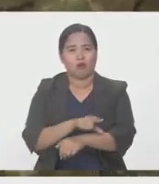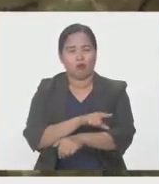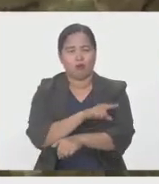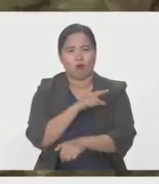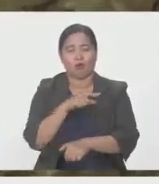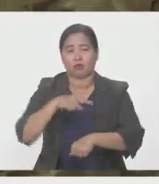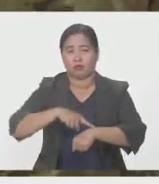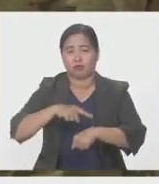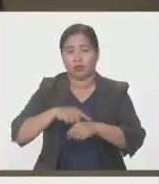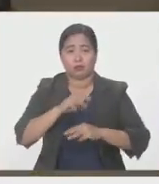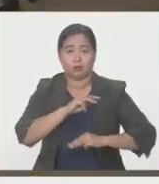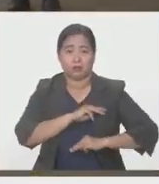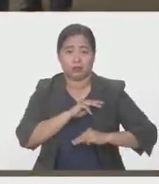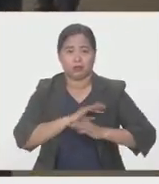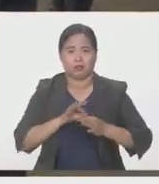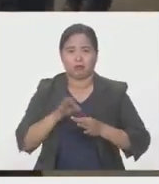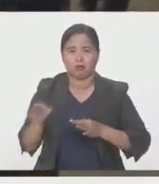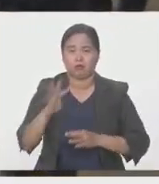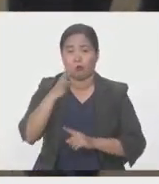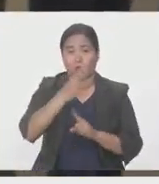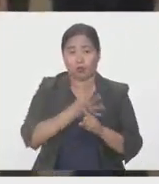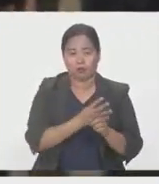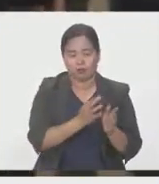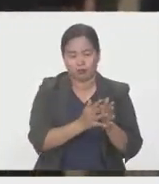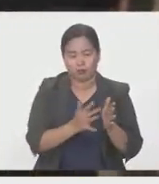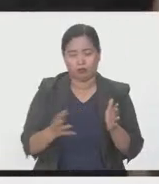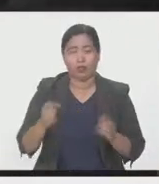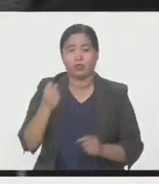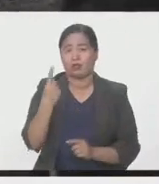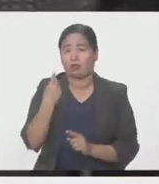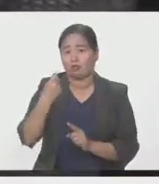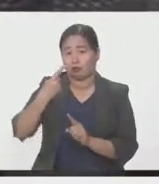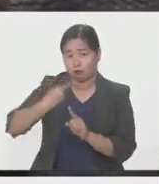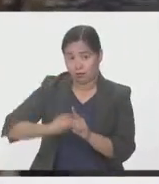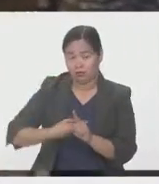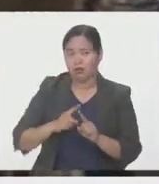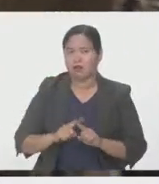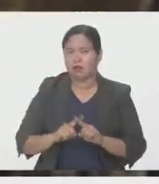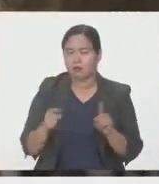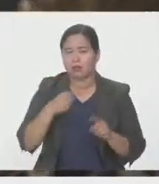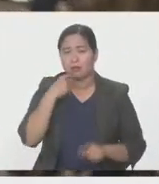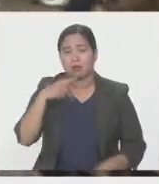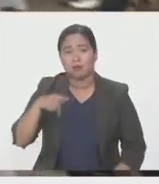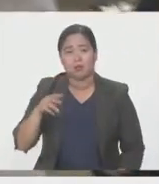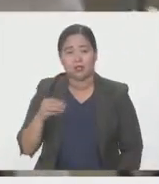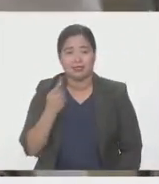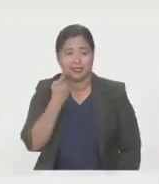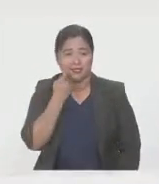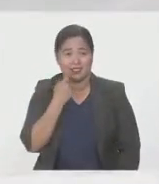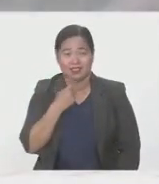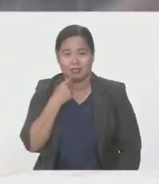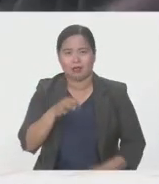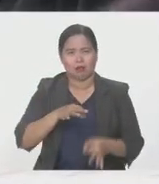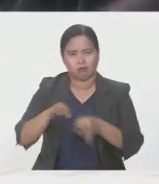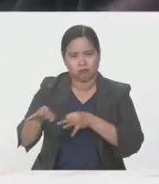in the military, extending from 4 months to 11 months. However, Prime Minister Frederiksen clarified that Denmark's decision